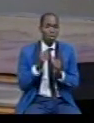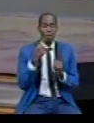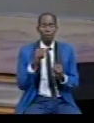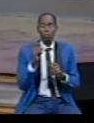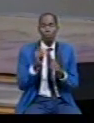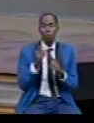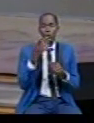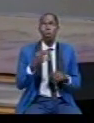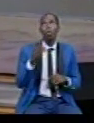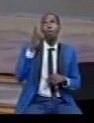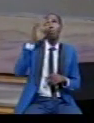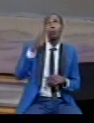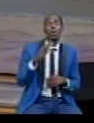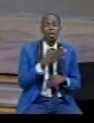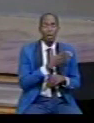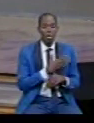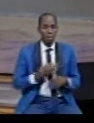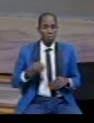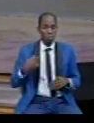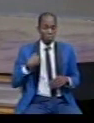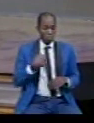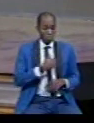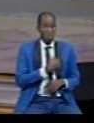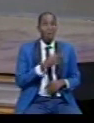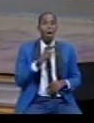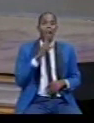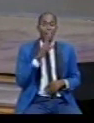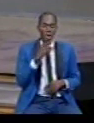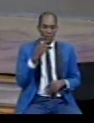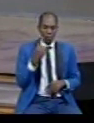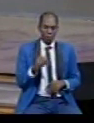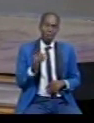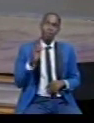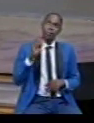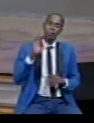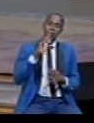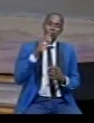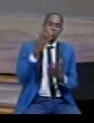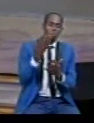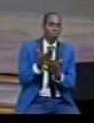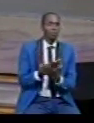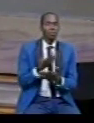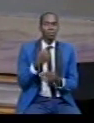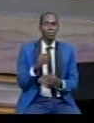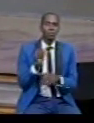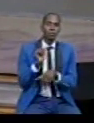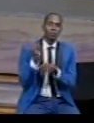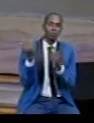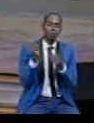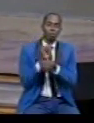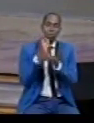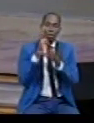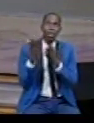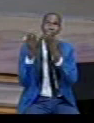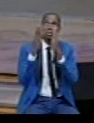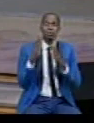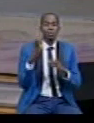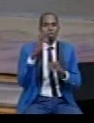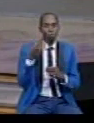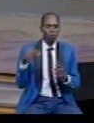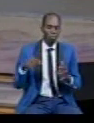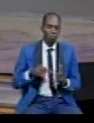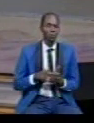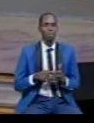and the gospel of the Lord. Here we are. We are his witnesses of these things. And so